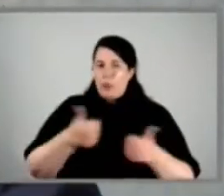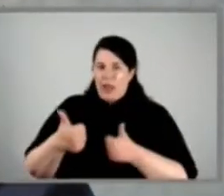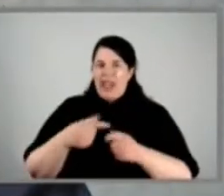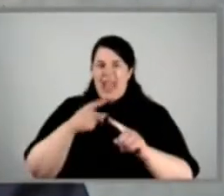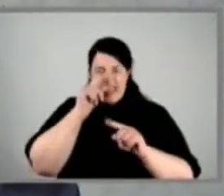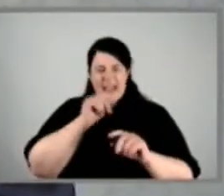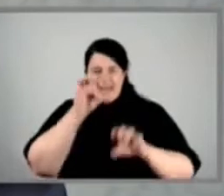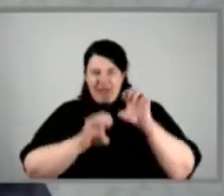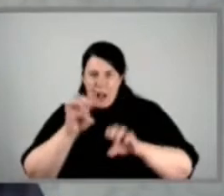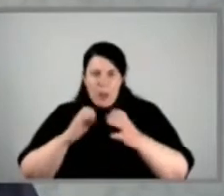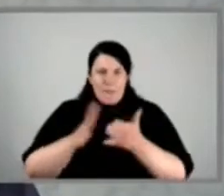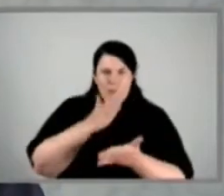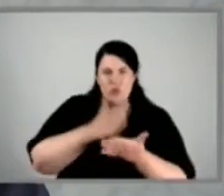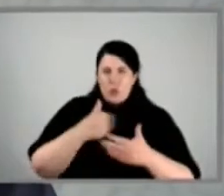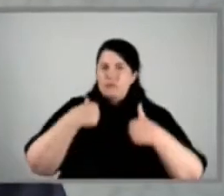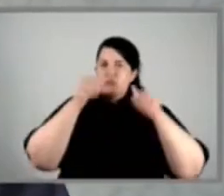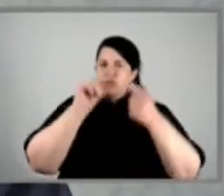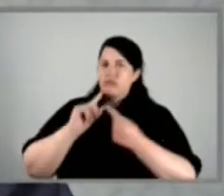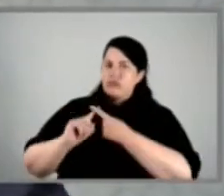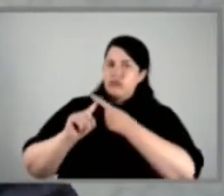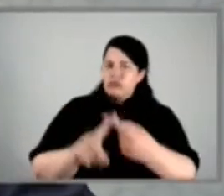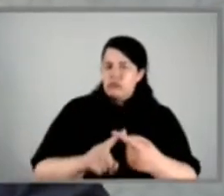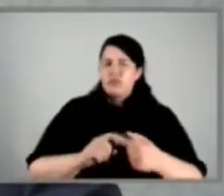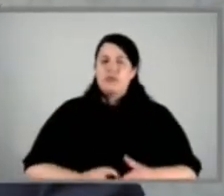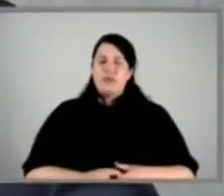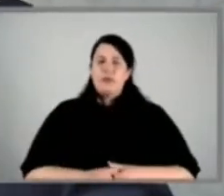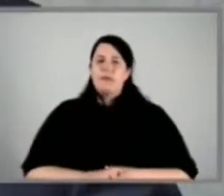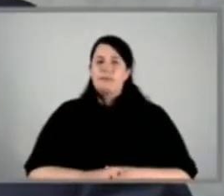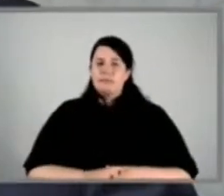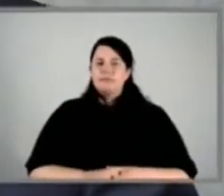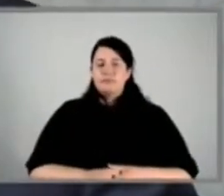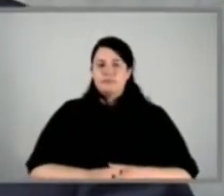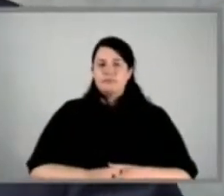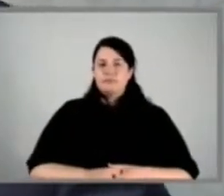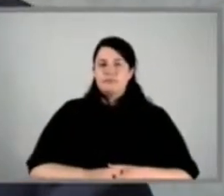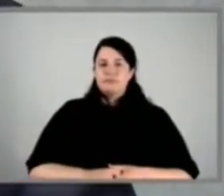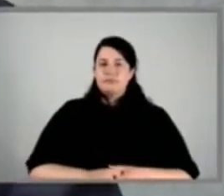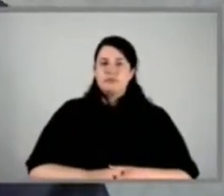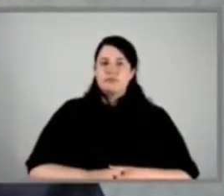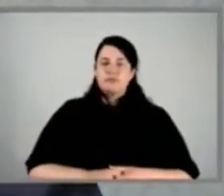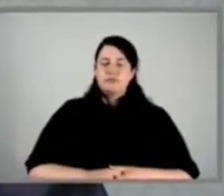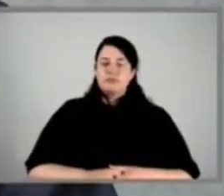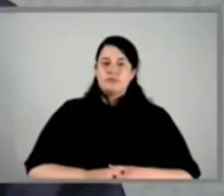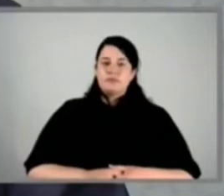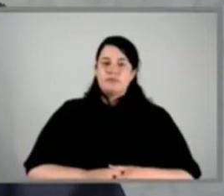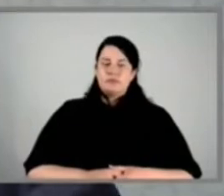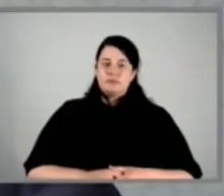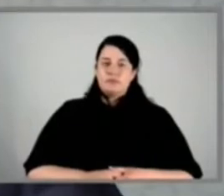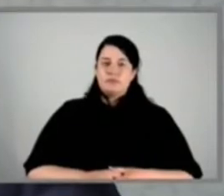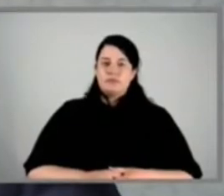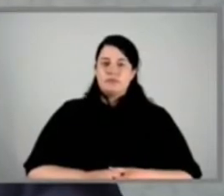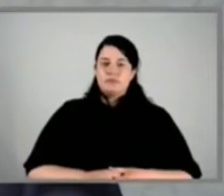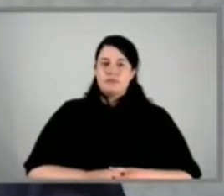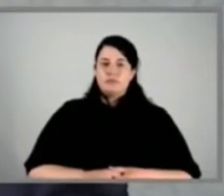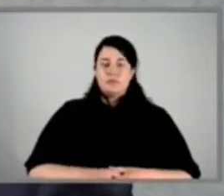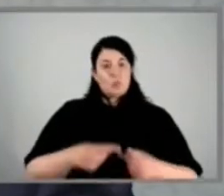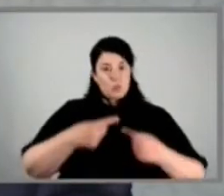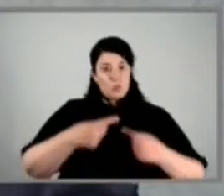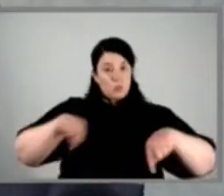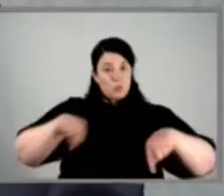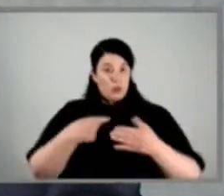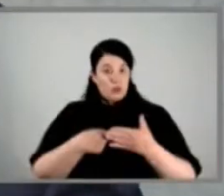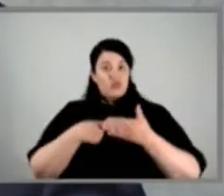course. Going forward, a couple of things to keep in mind. One is that we've recommended that there be a means